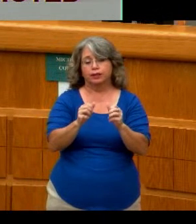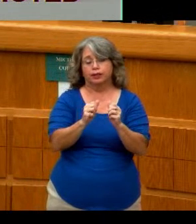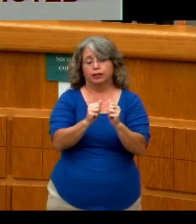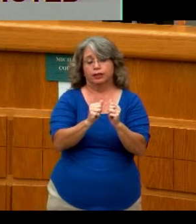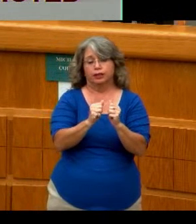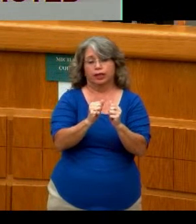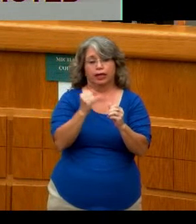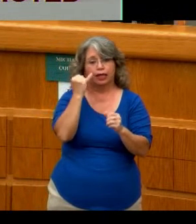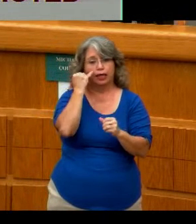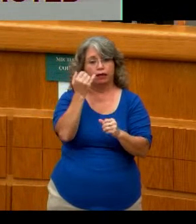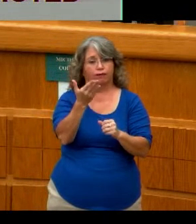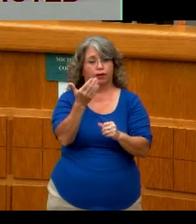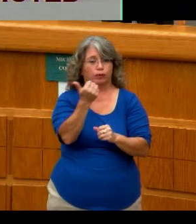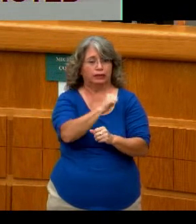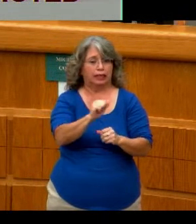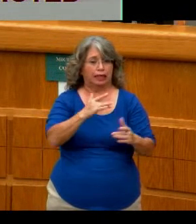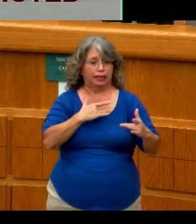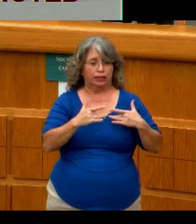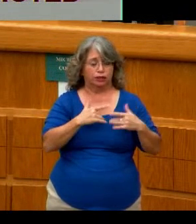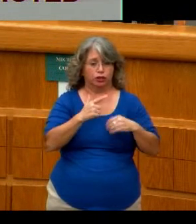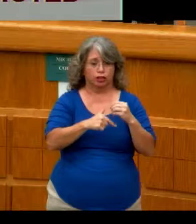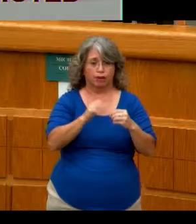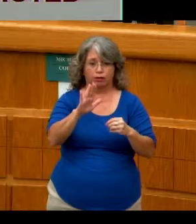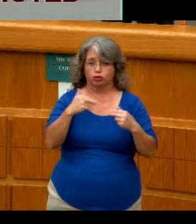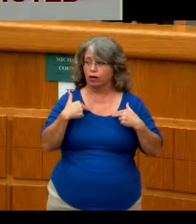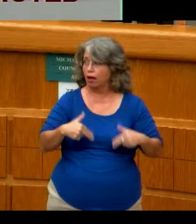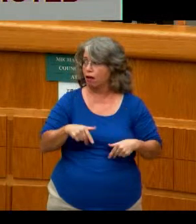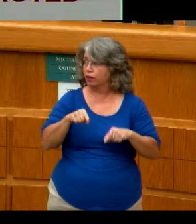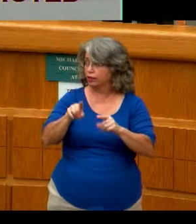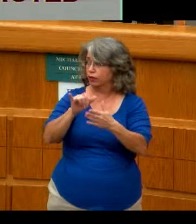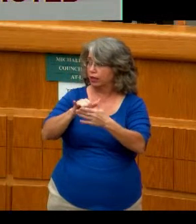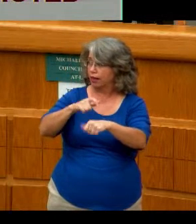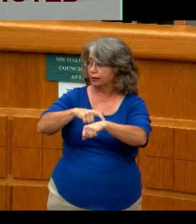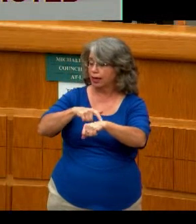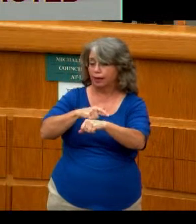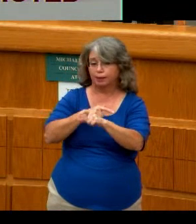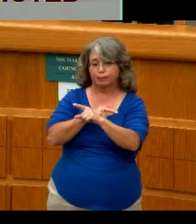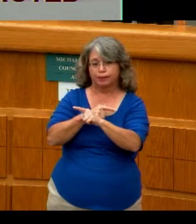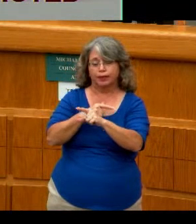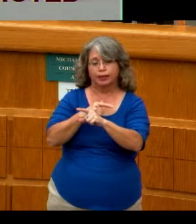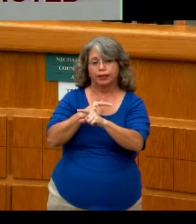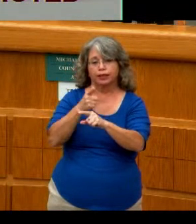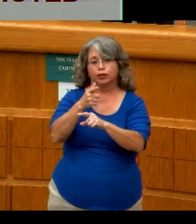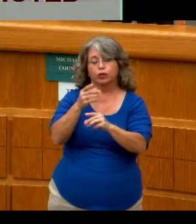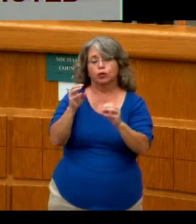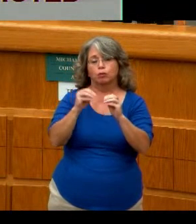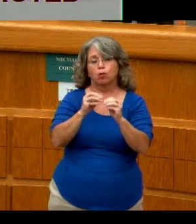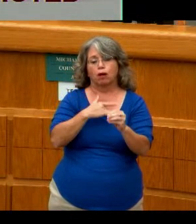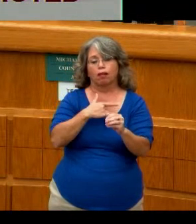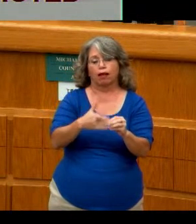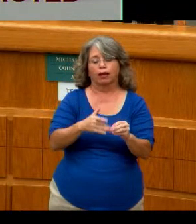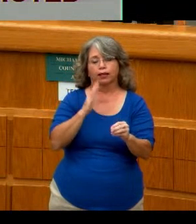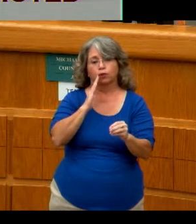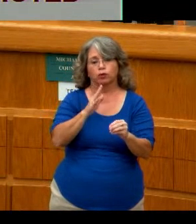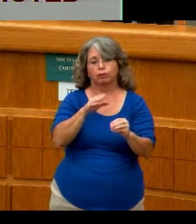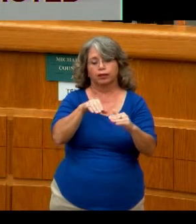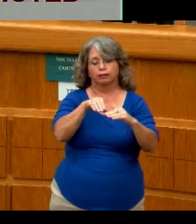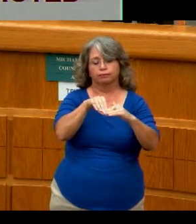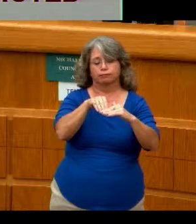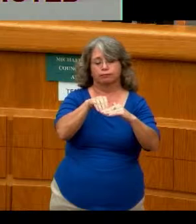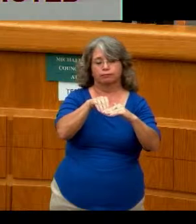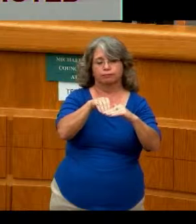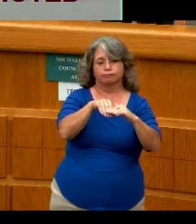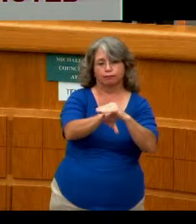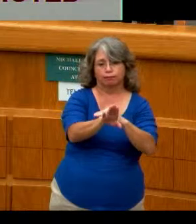many people are in the hospital. I want to point out here what was happening is that basically, if there was any concern about your health when we're in this